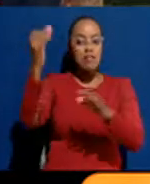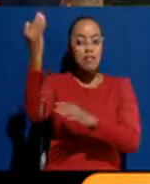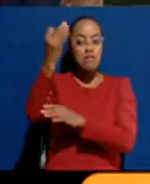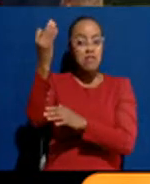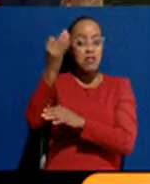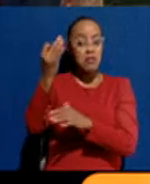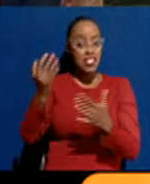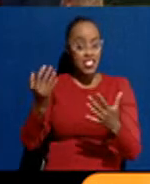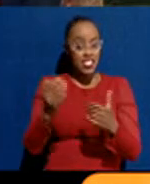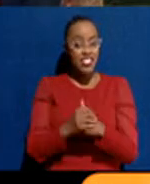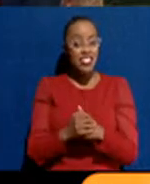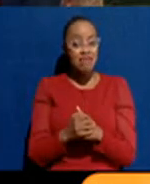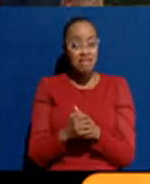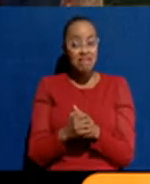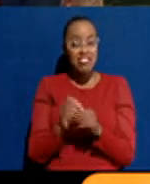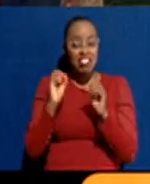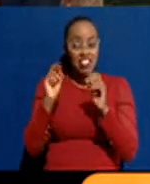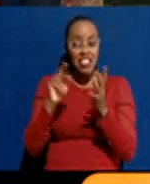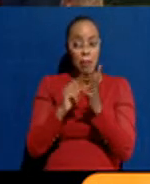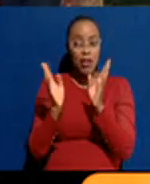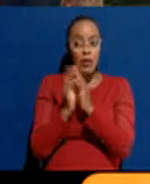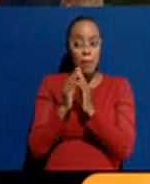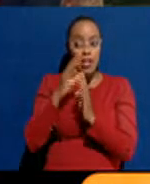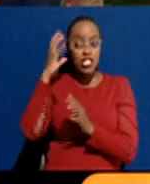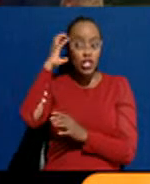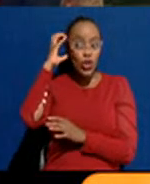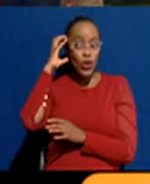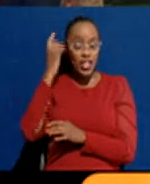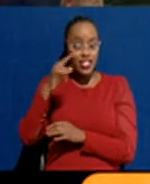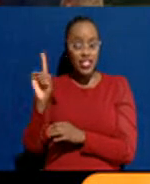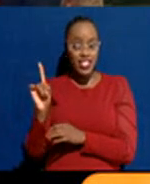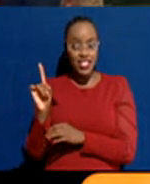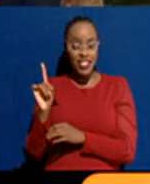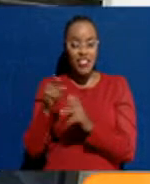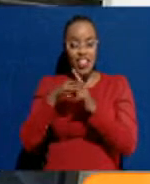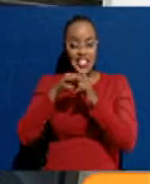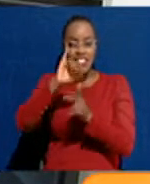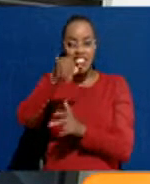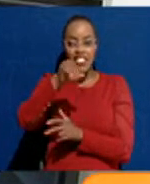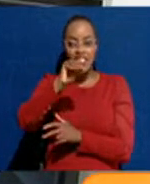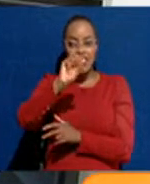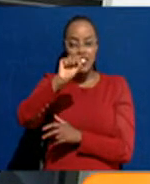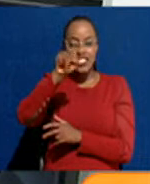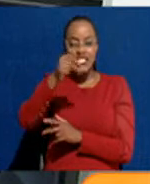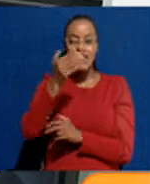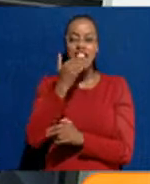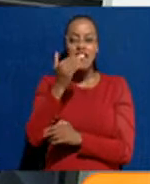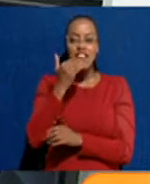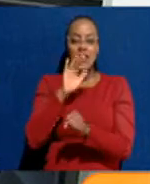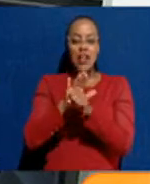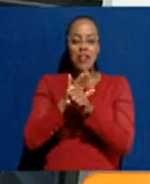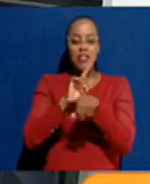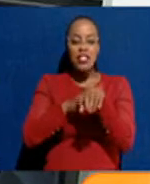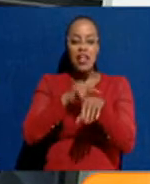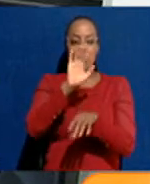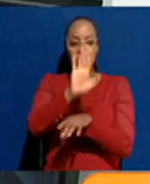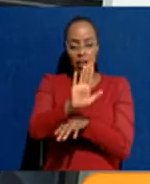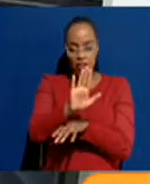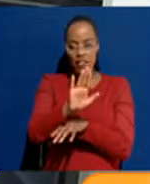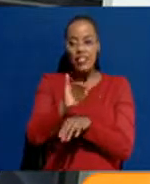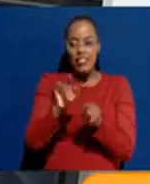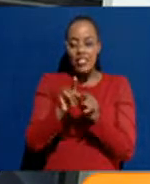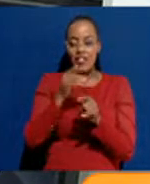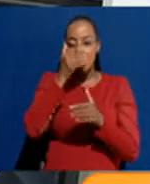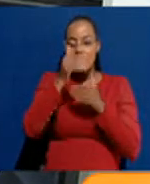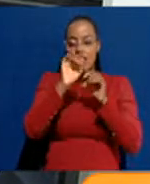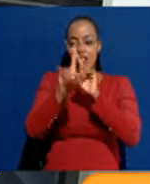preach. Ah, okay. Yes, yeah. So you met in college? Yes. Engineer Joseph Siror, thank you so much for your time. Thank you. To be here to respond to